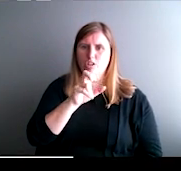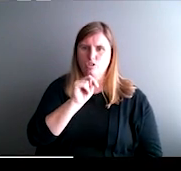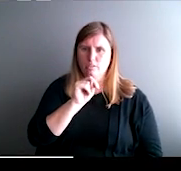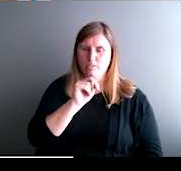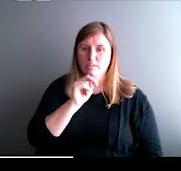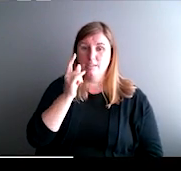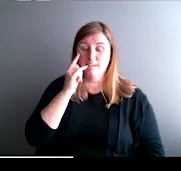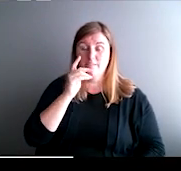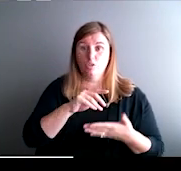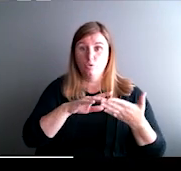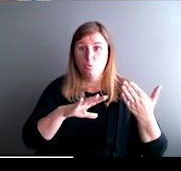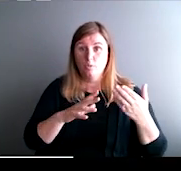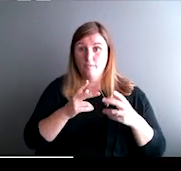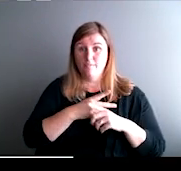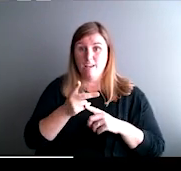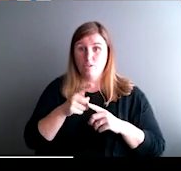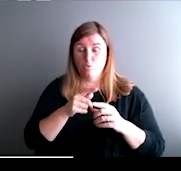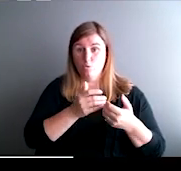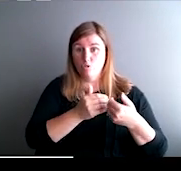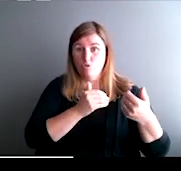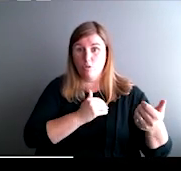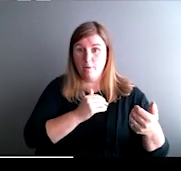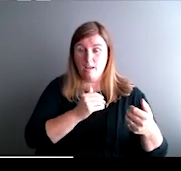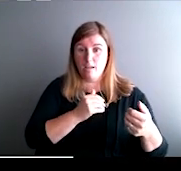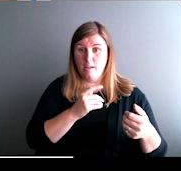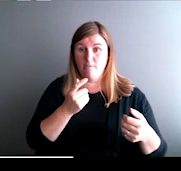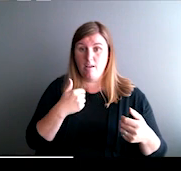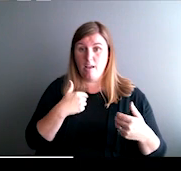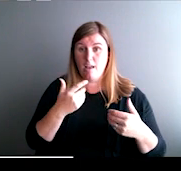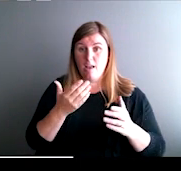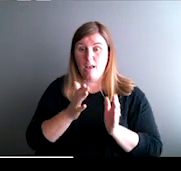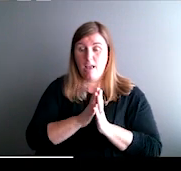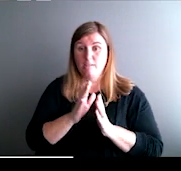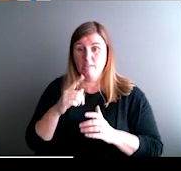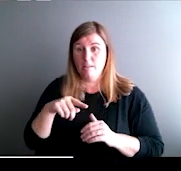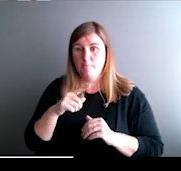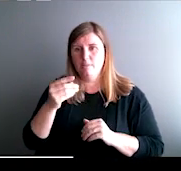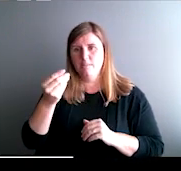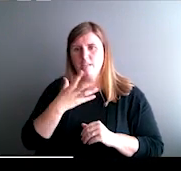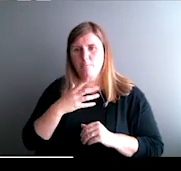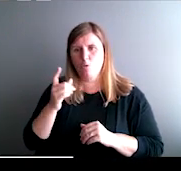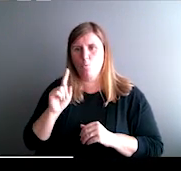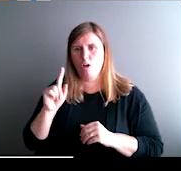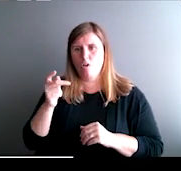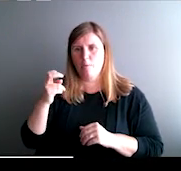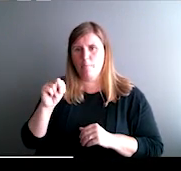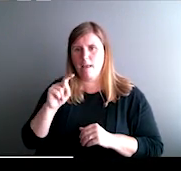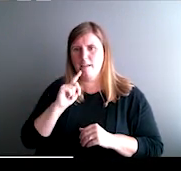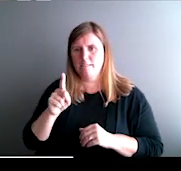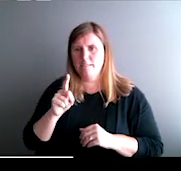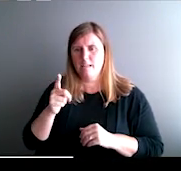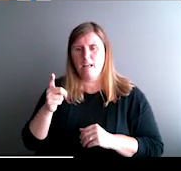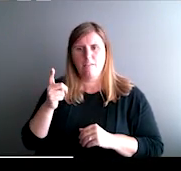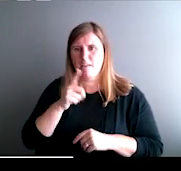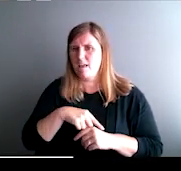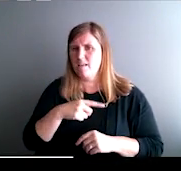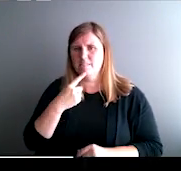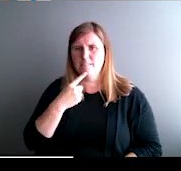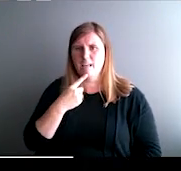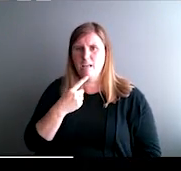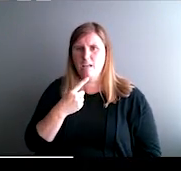student fails to discriminate, if I ask them, tell me where the pen is, and they can't